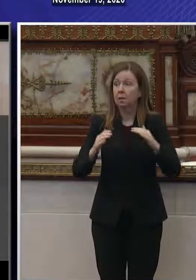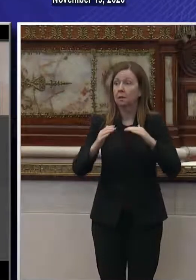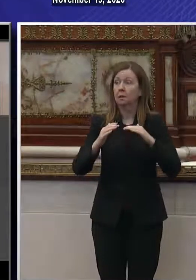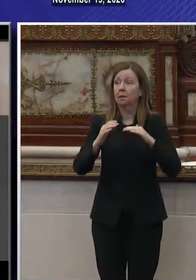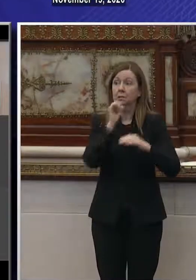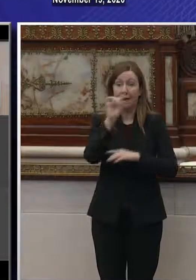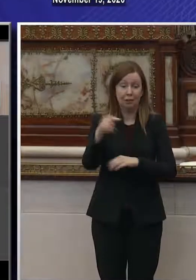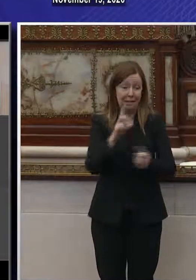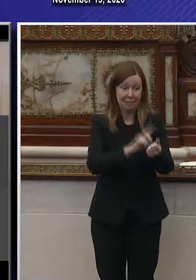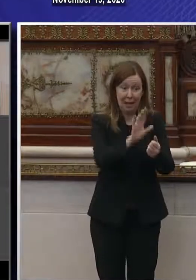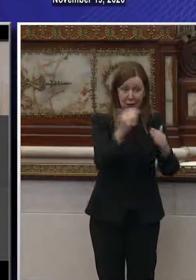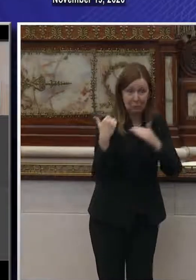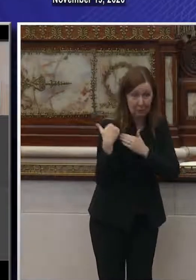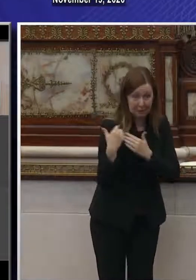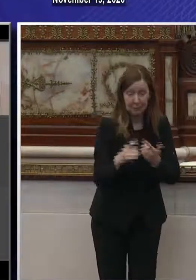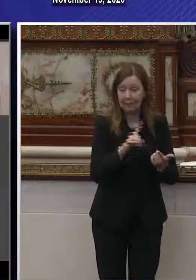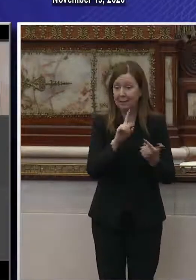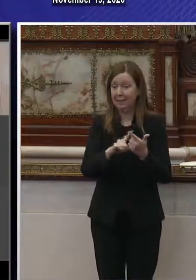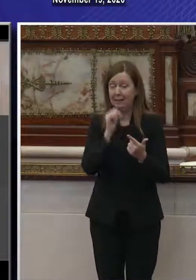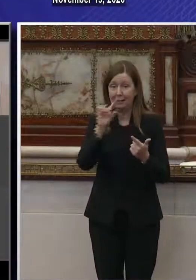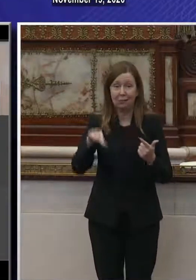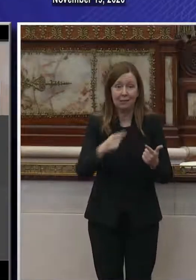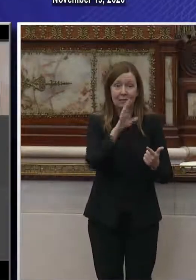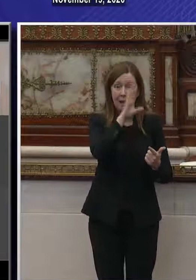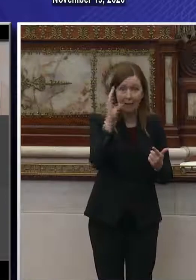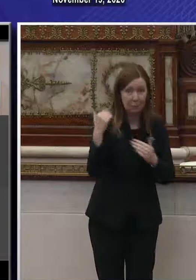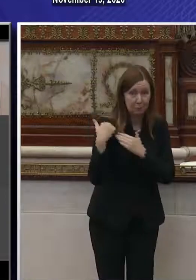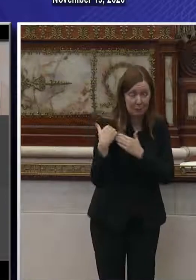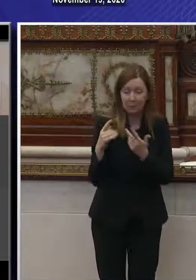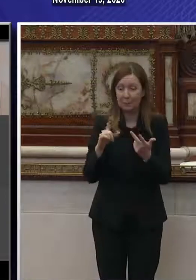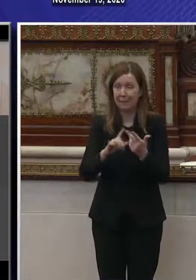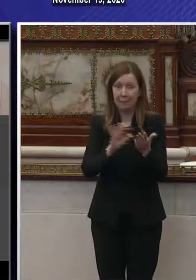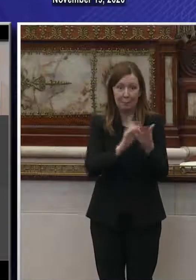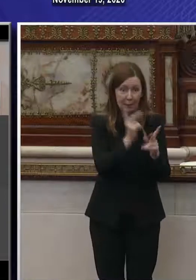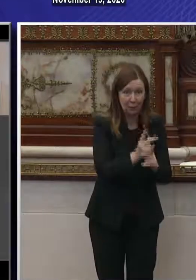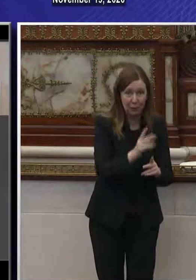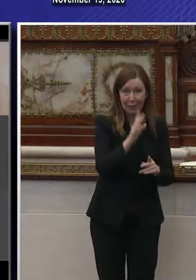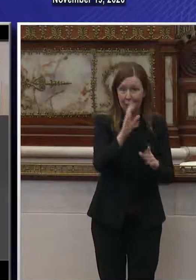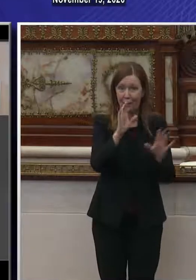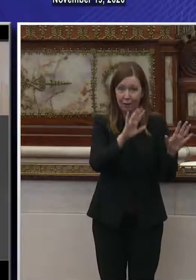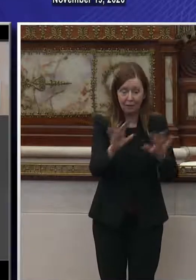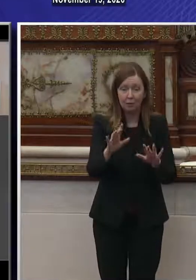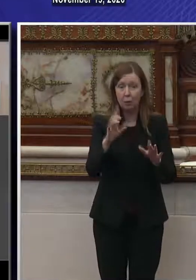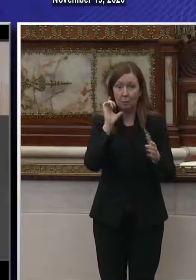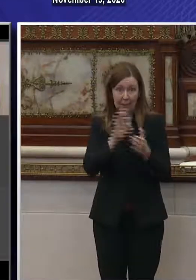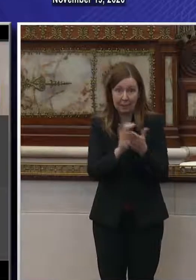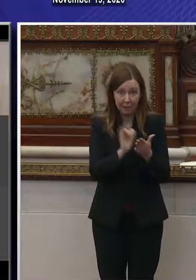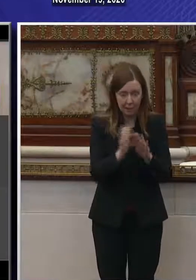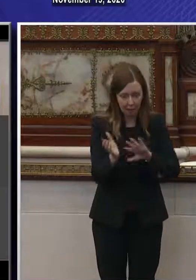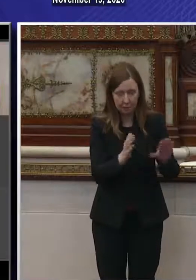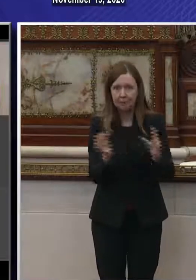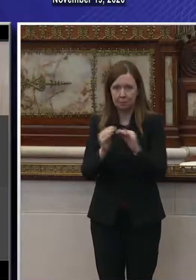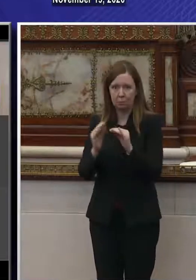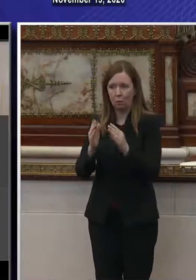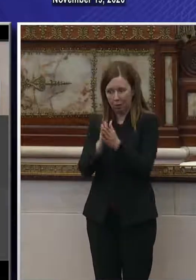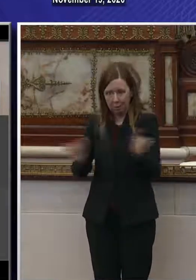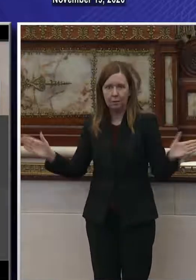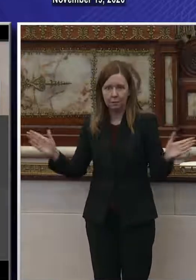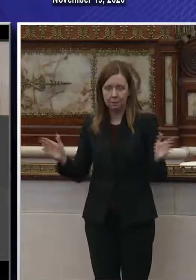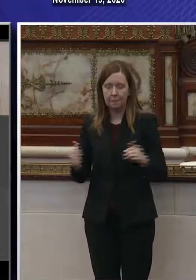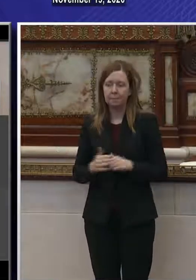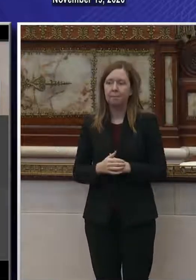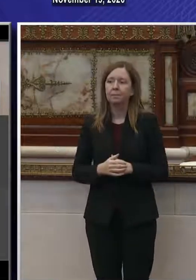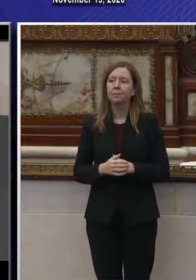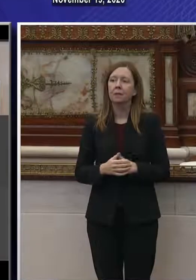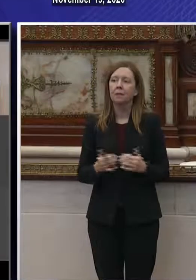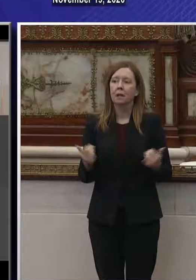going to go beyond hospitals and those who have medical care or those who believe in medical care and treatment. So, I